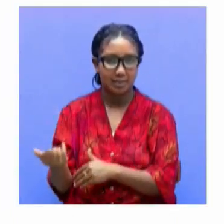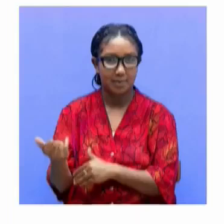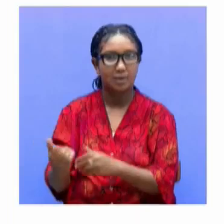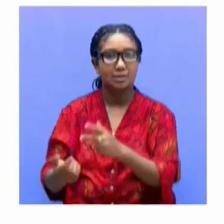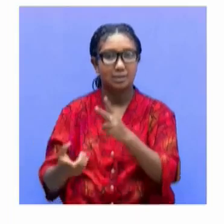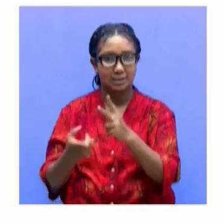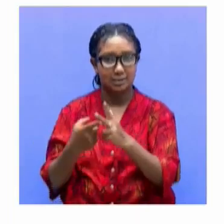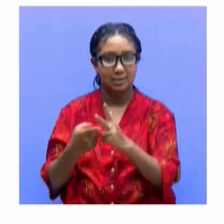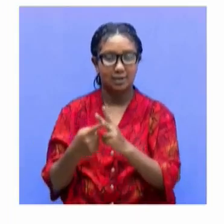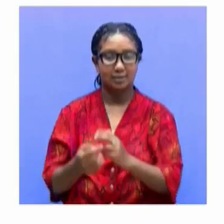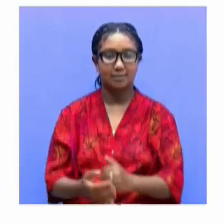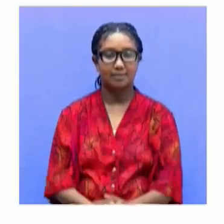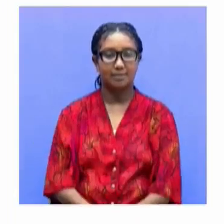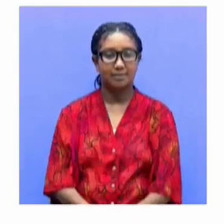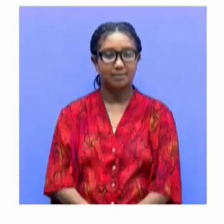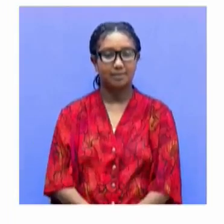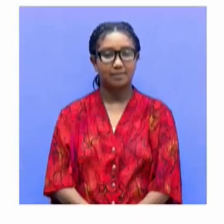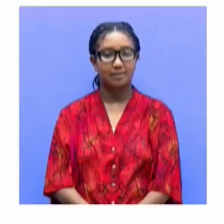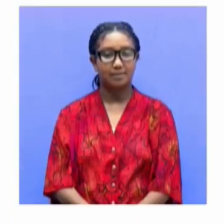3,